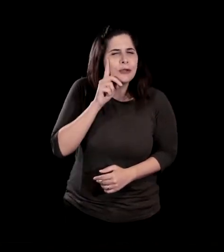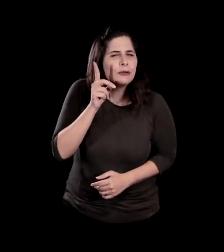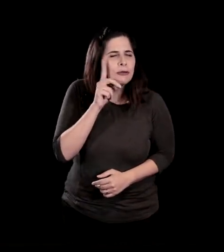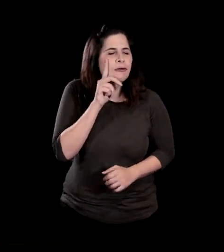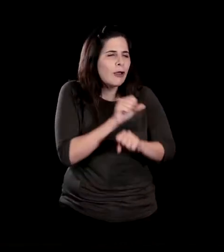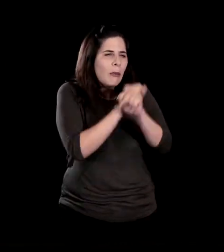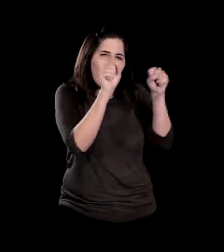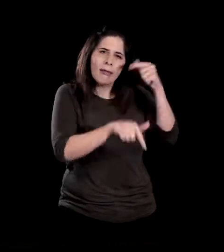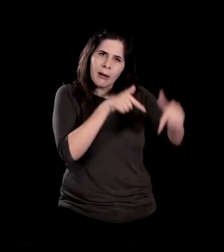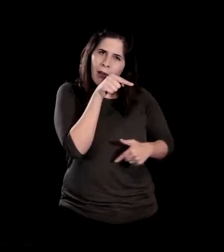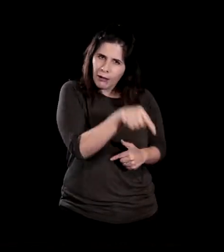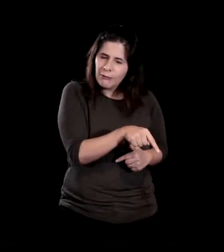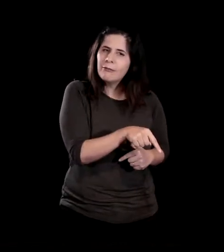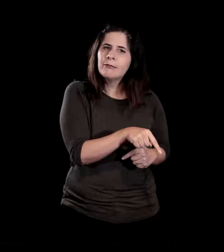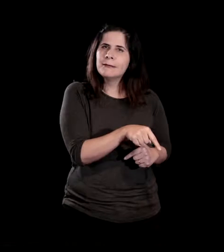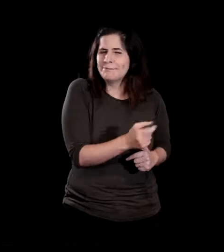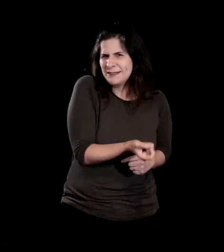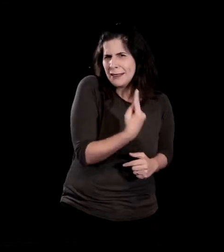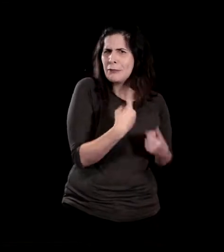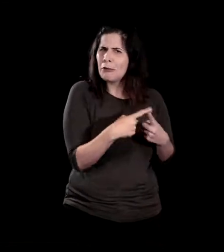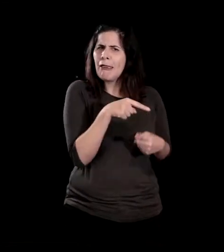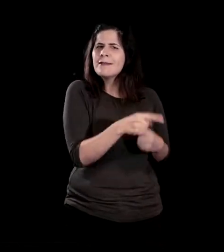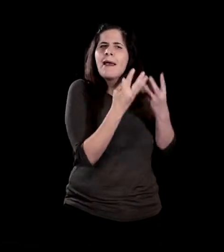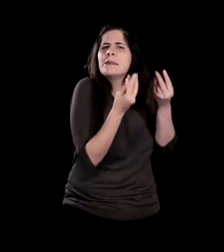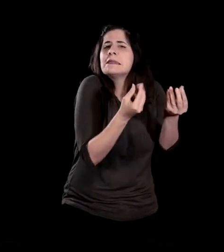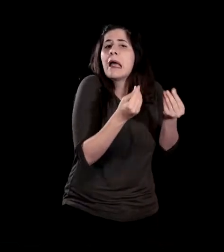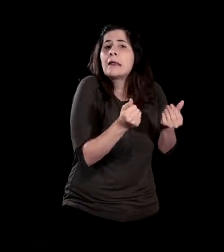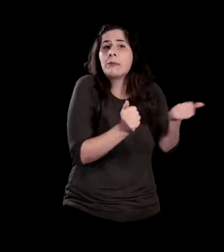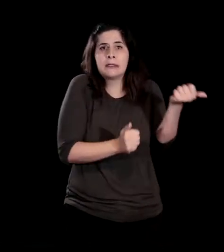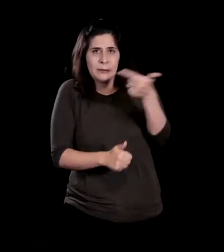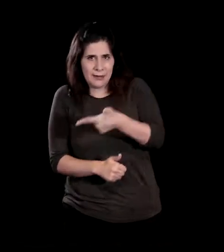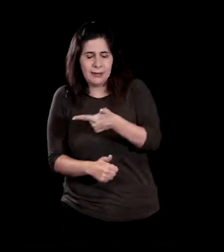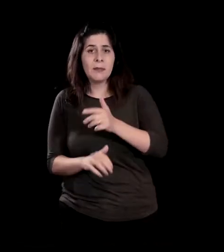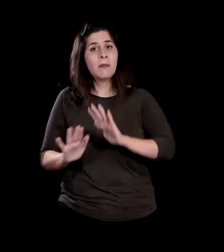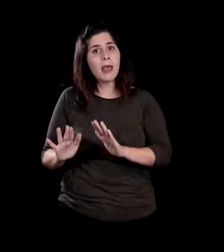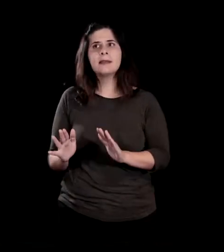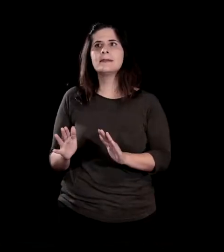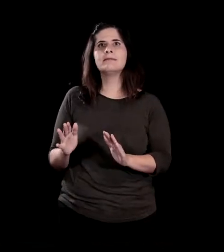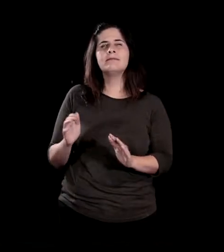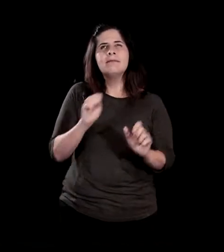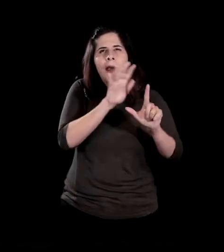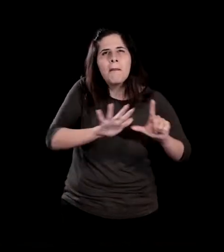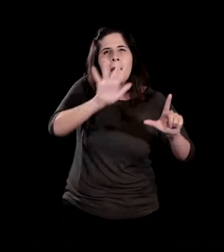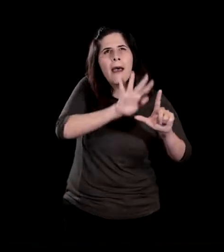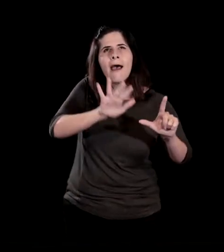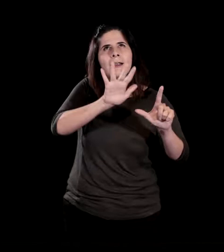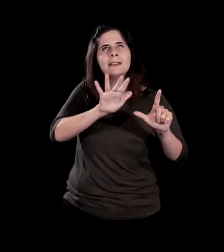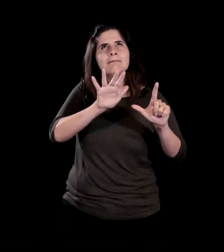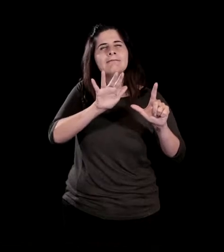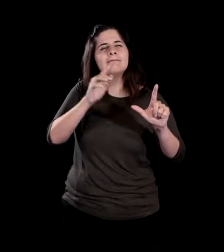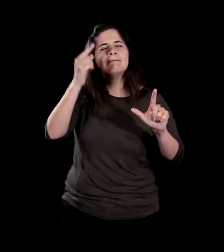I work on SEISMIK. It was strange. SEISMIK is more abstract, but I have some images in my head